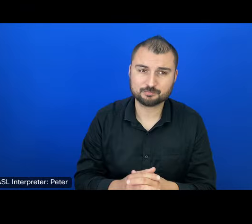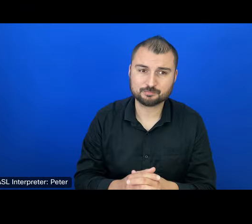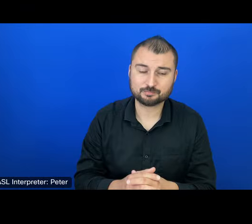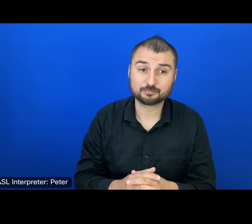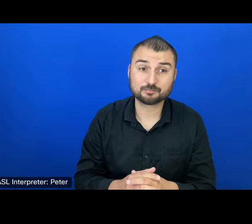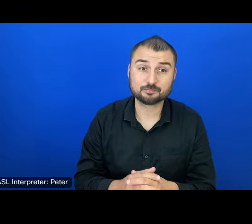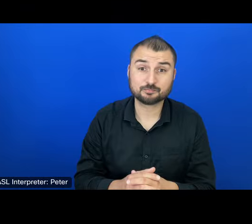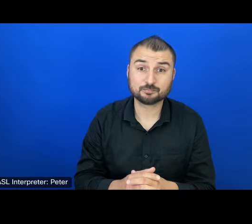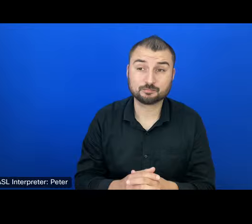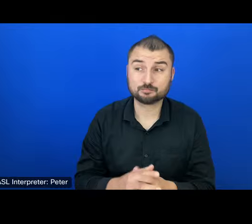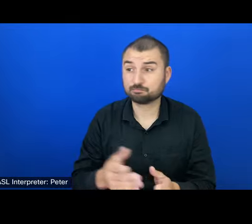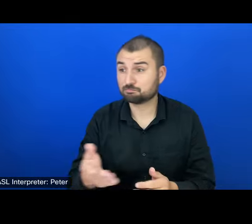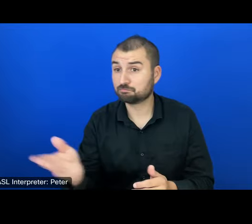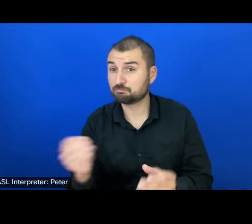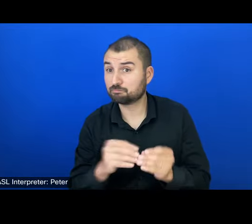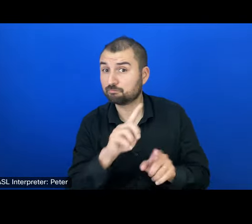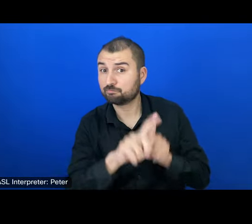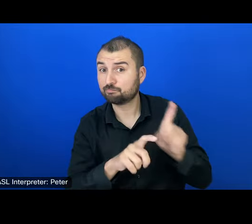Further questions?